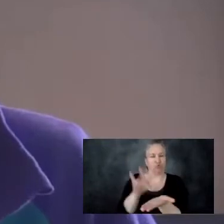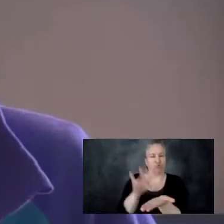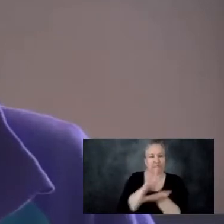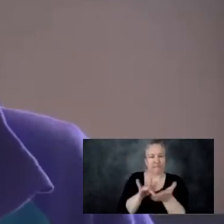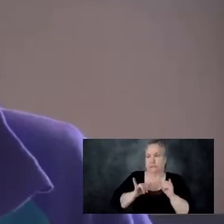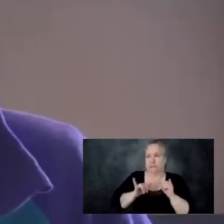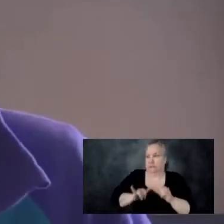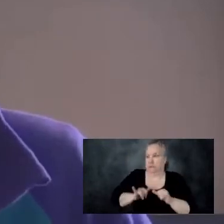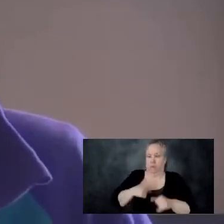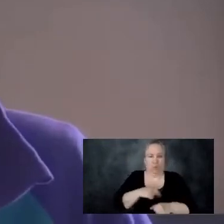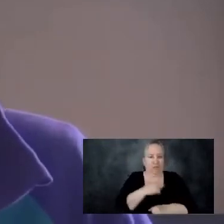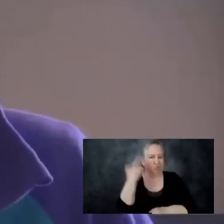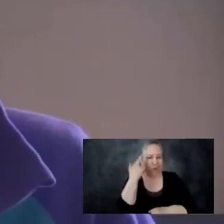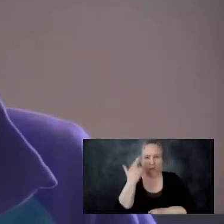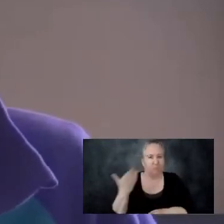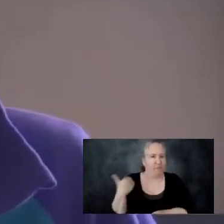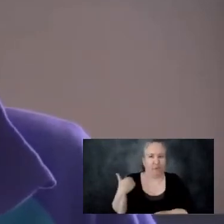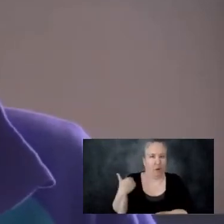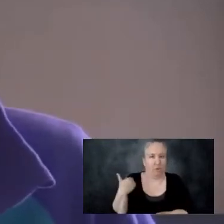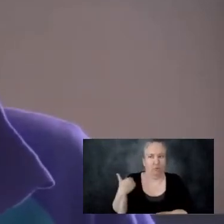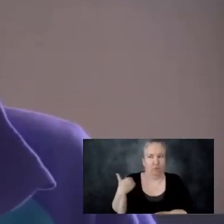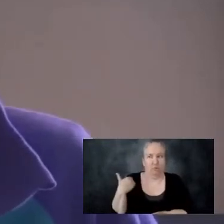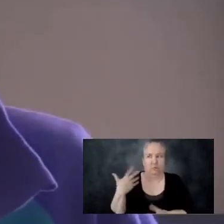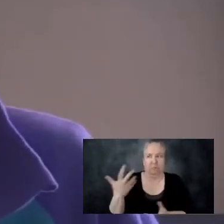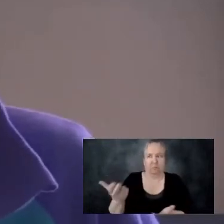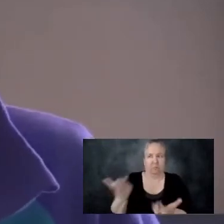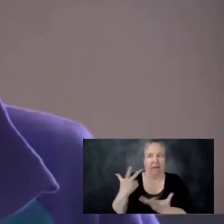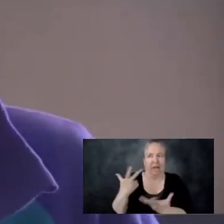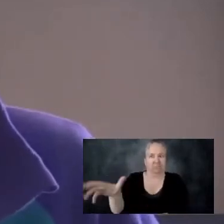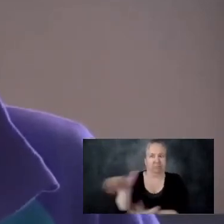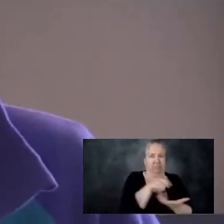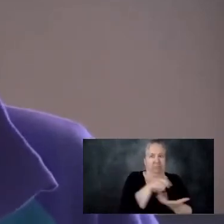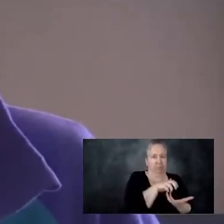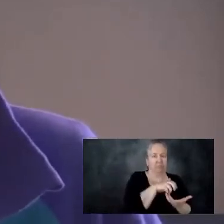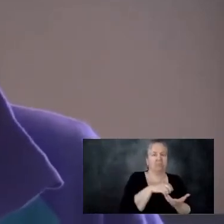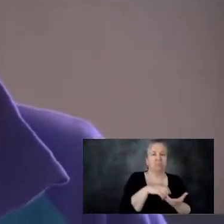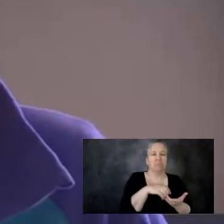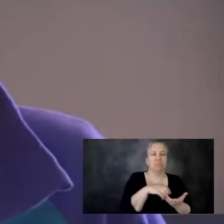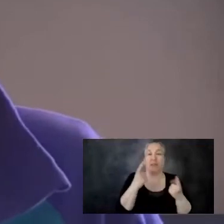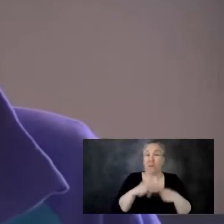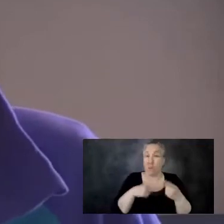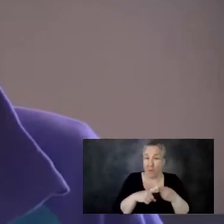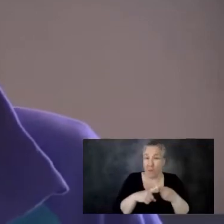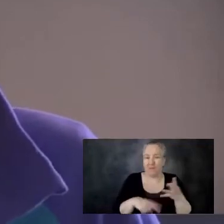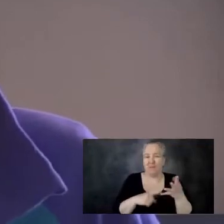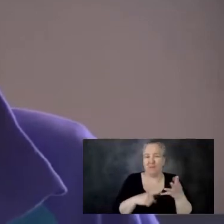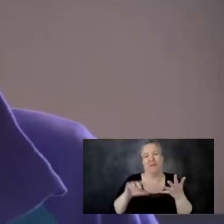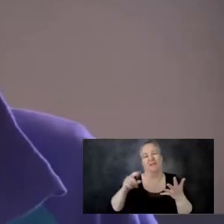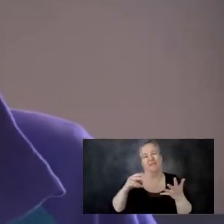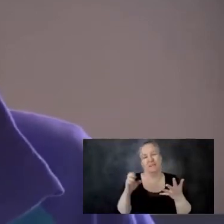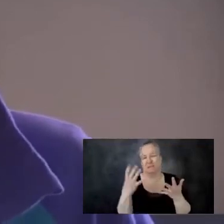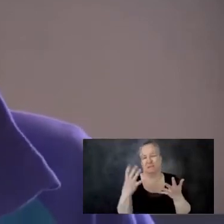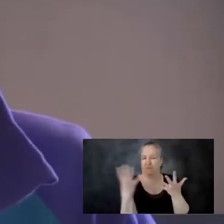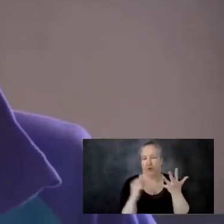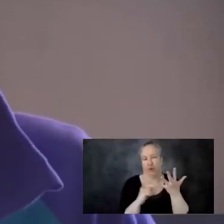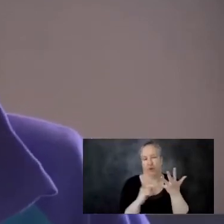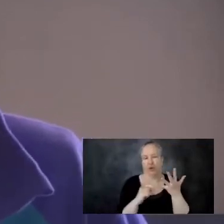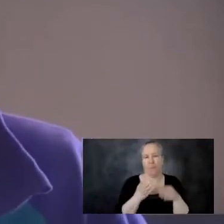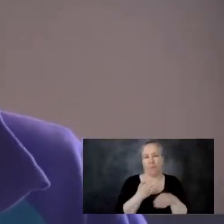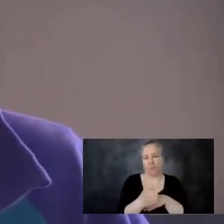didn't know before. And this came up from those phase 4 post-marketing trials.